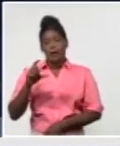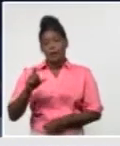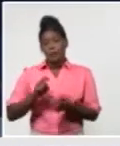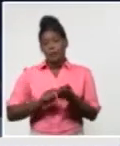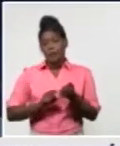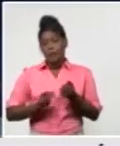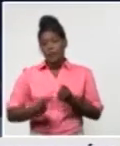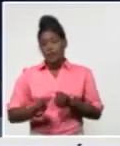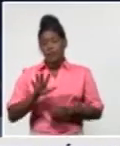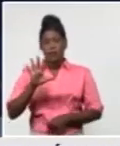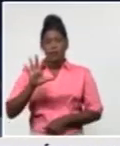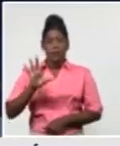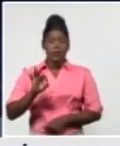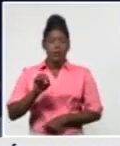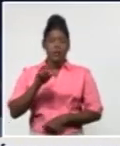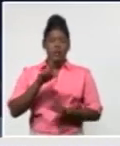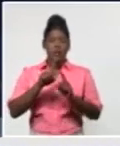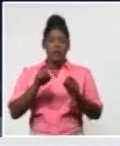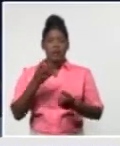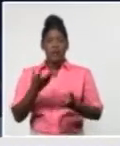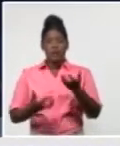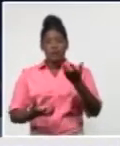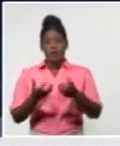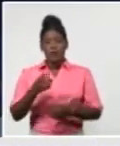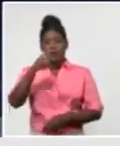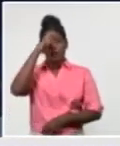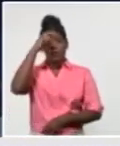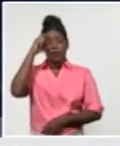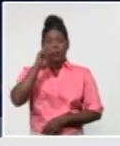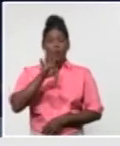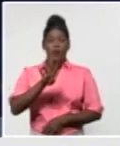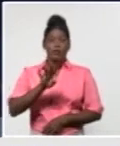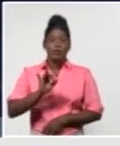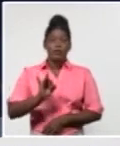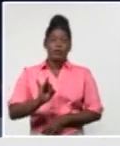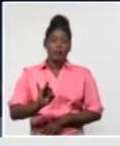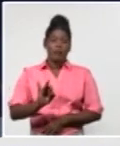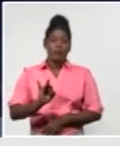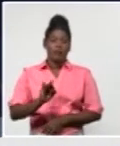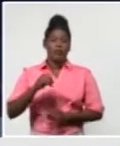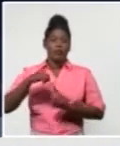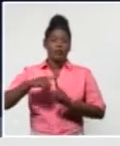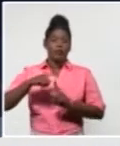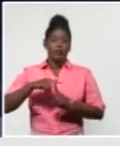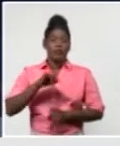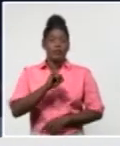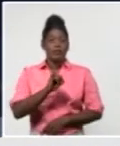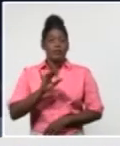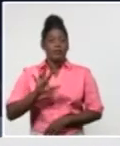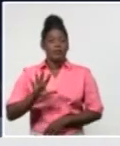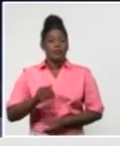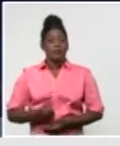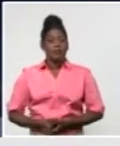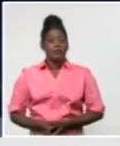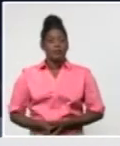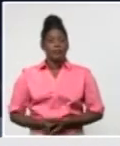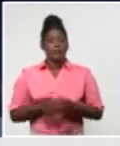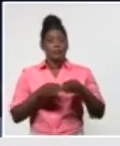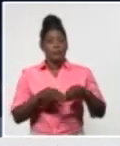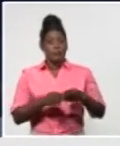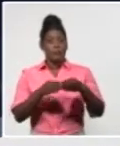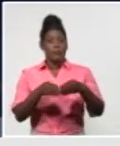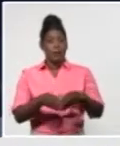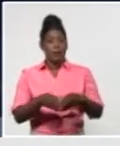80, Cienfuegos 50, Sanchez Spiritus 47, Las Tunas 65,